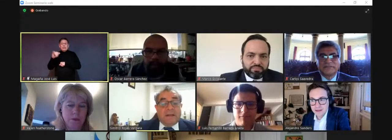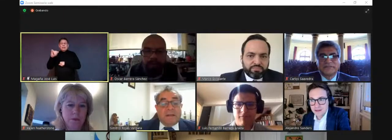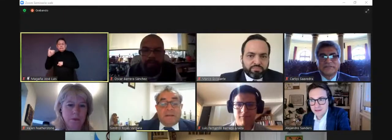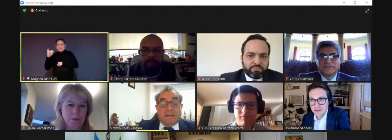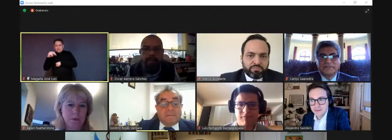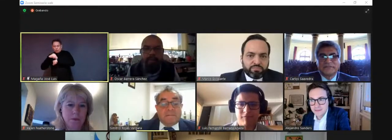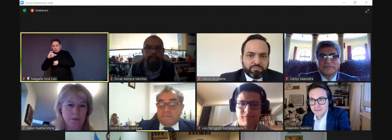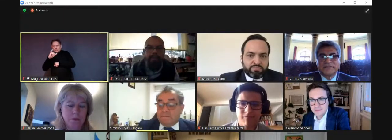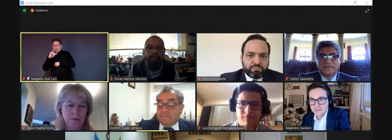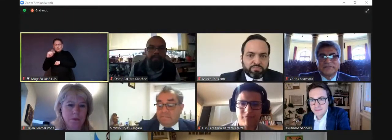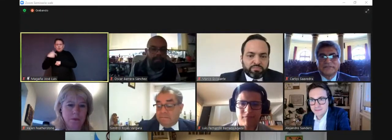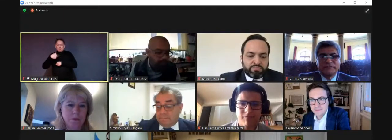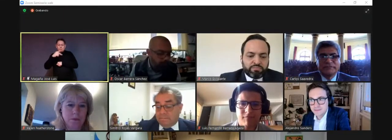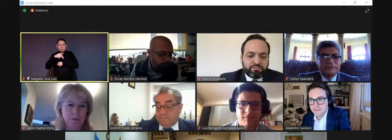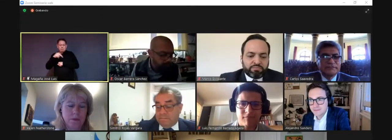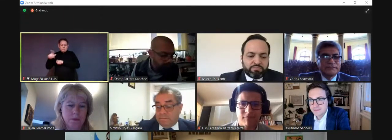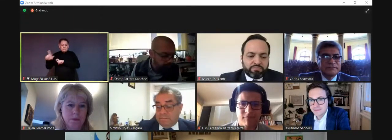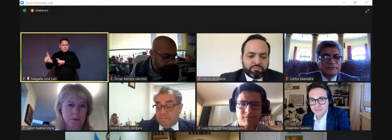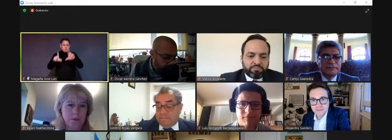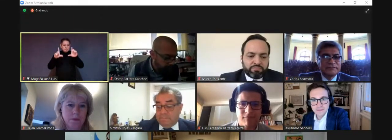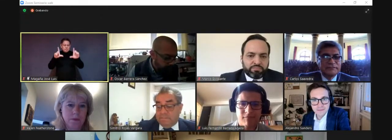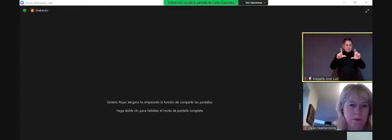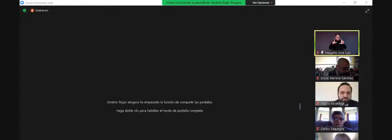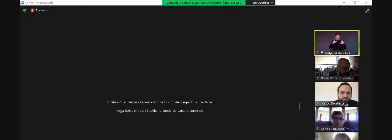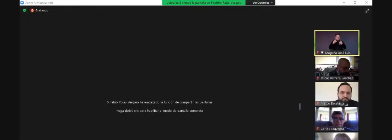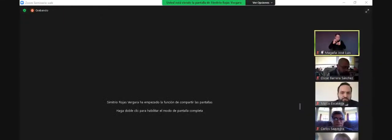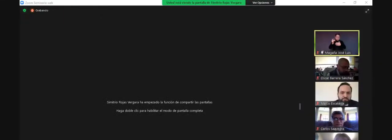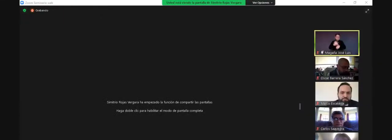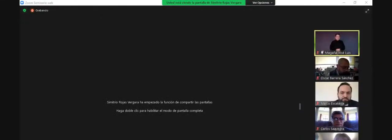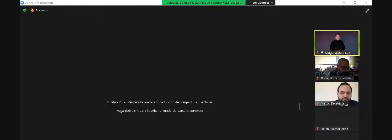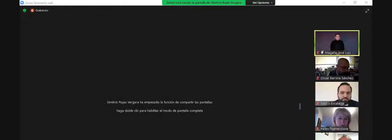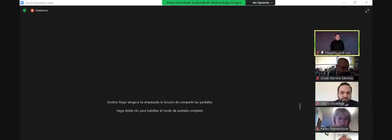Allow me to share my screen. I can hear you.